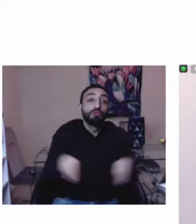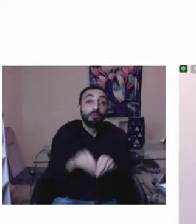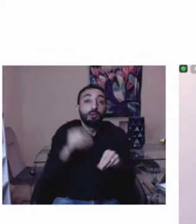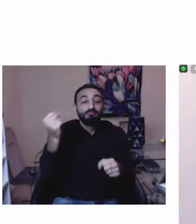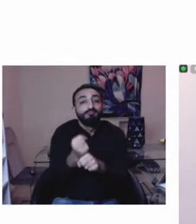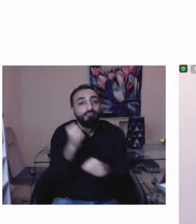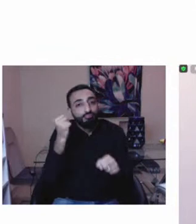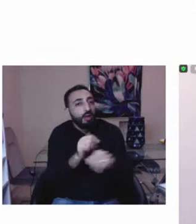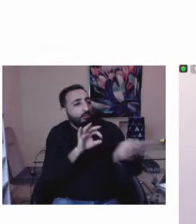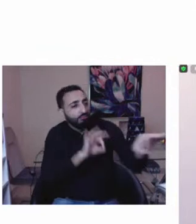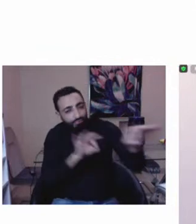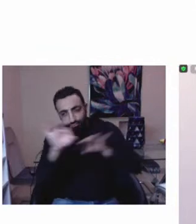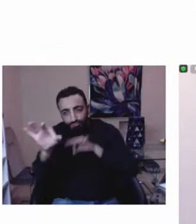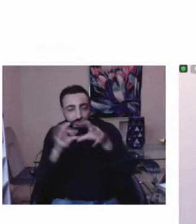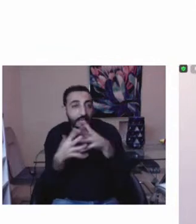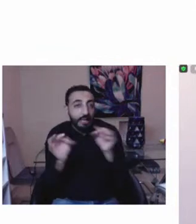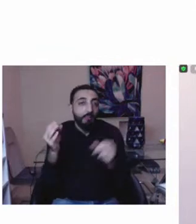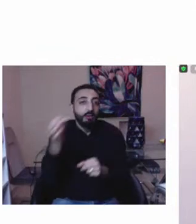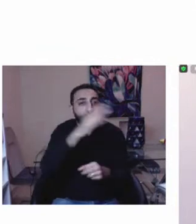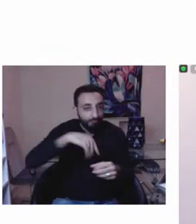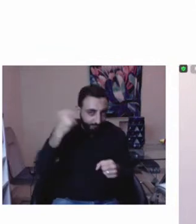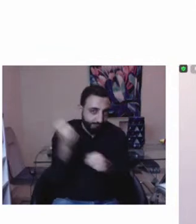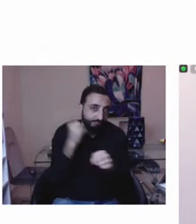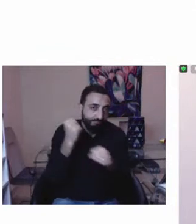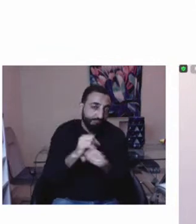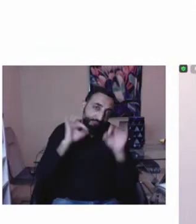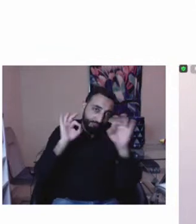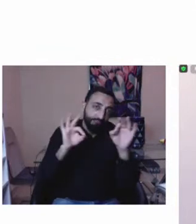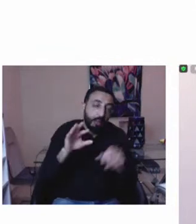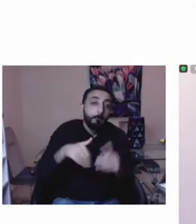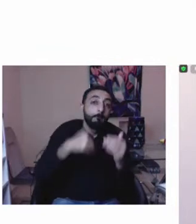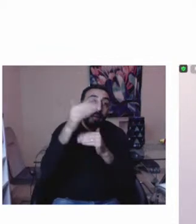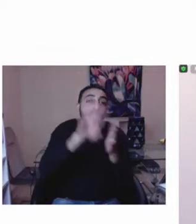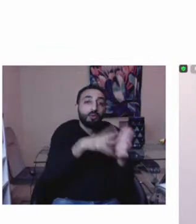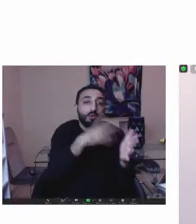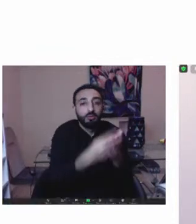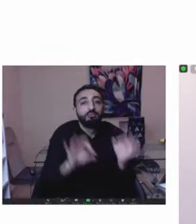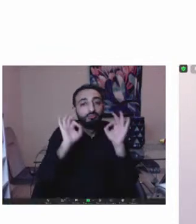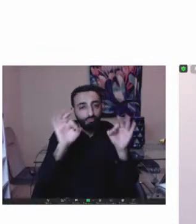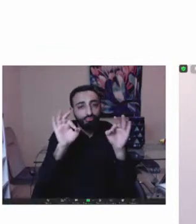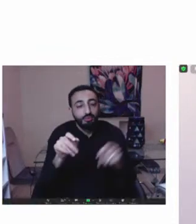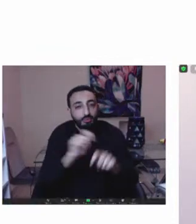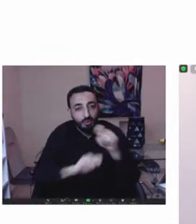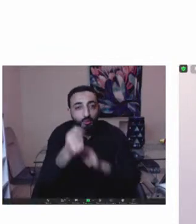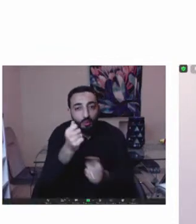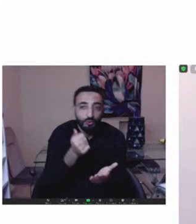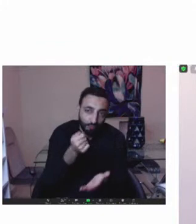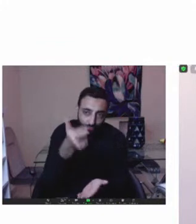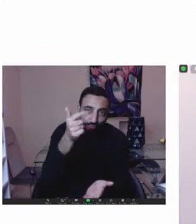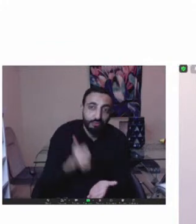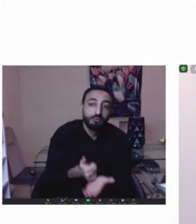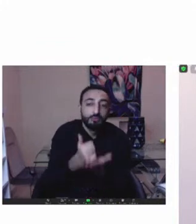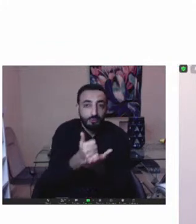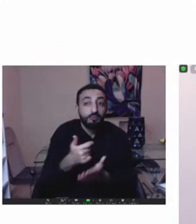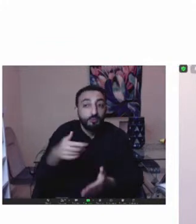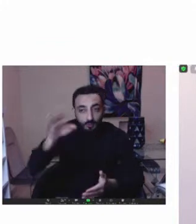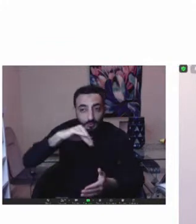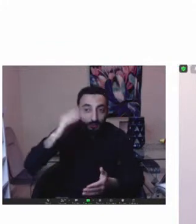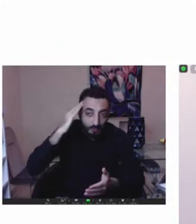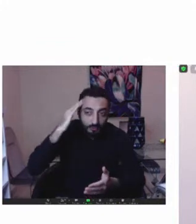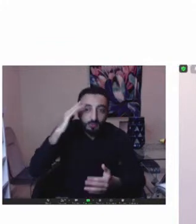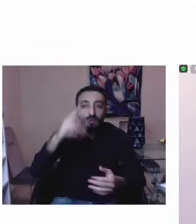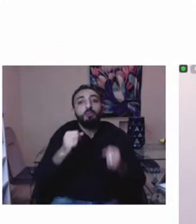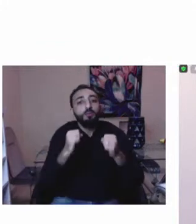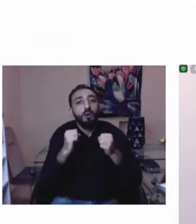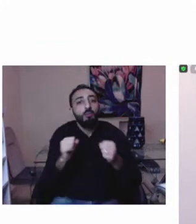strategies. We know our challenges better, so engage us in finding solutions for it, but not just in